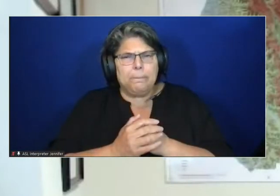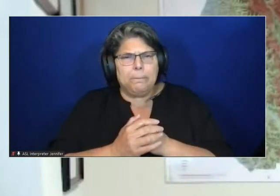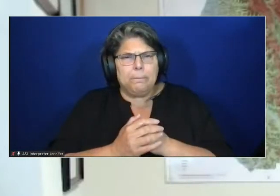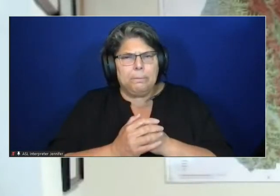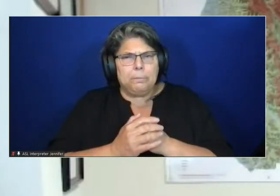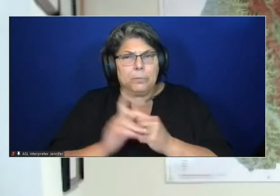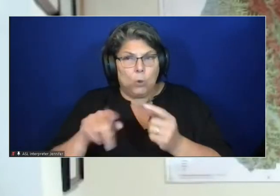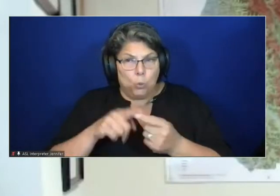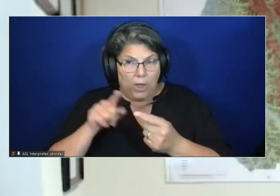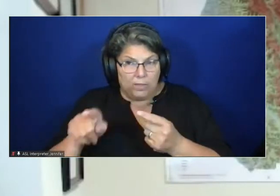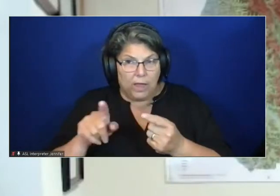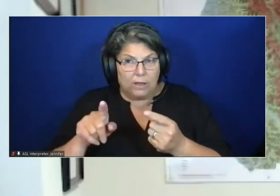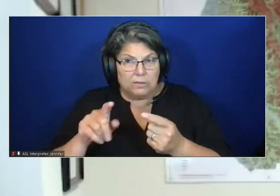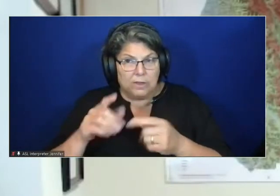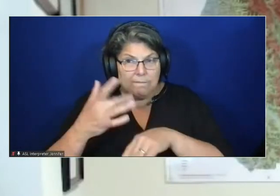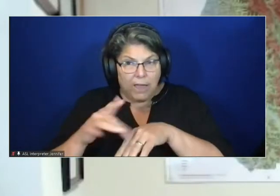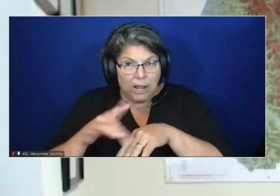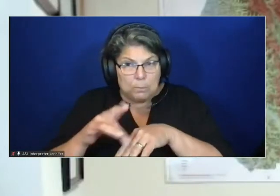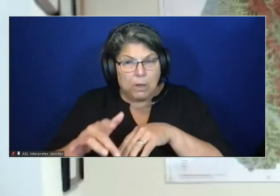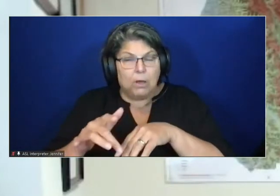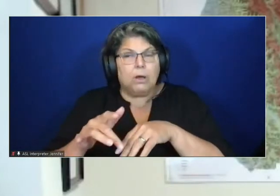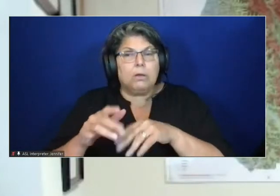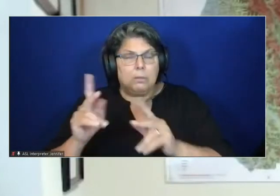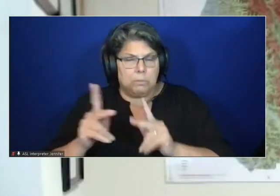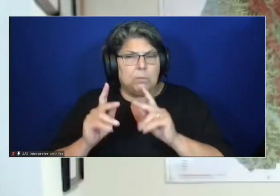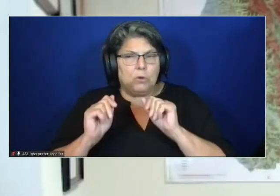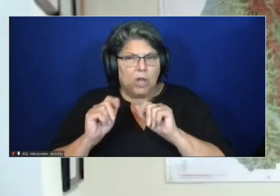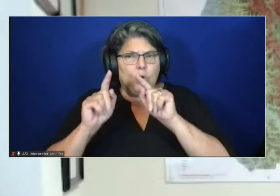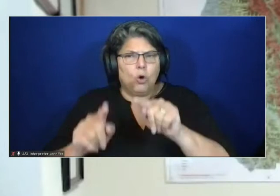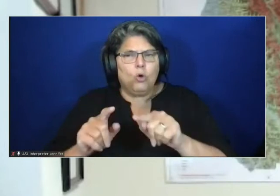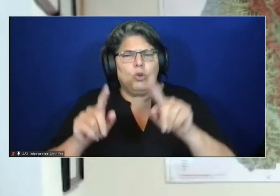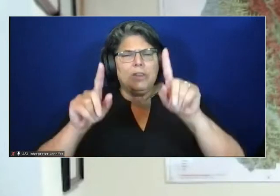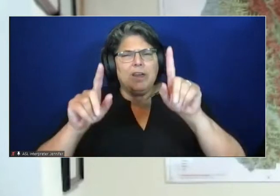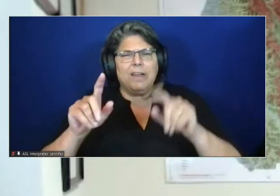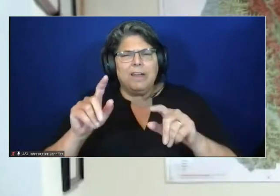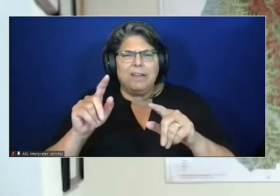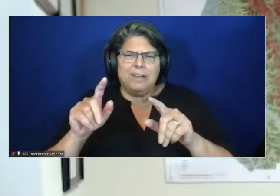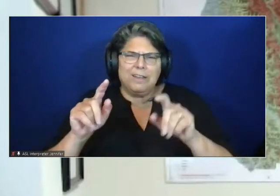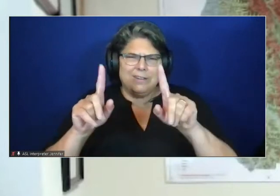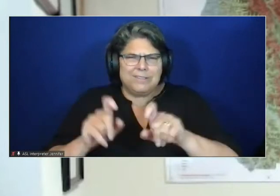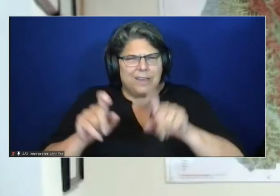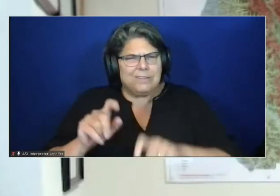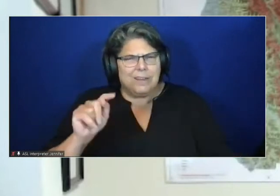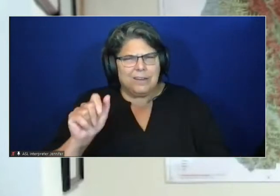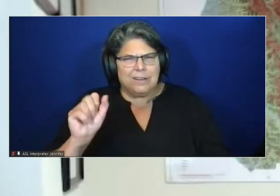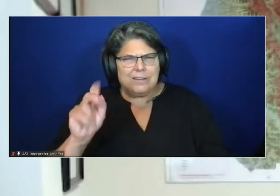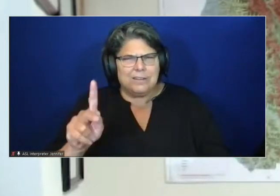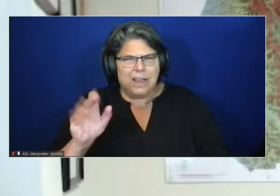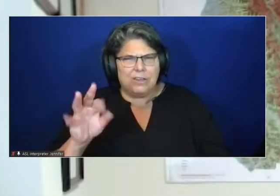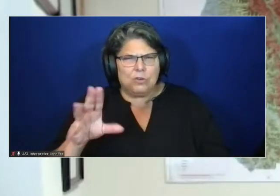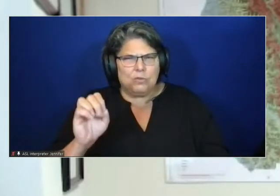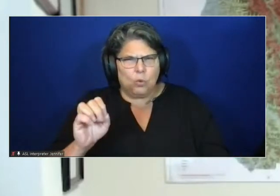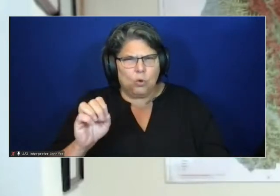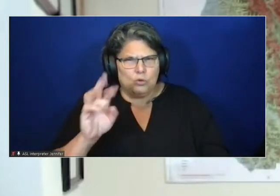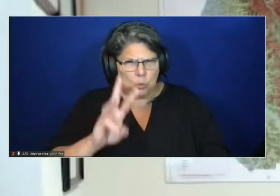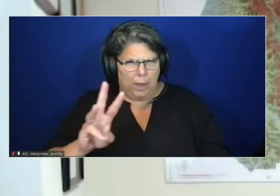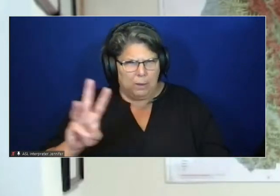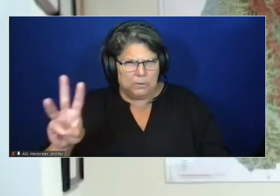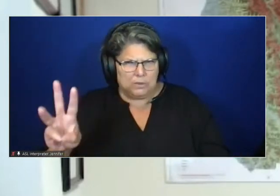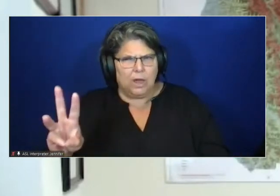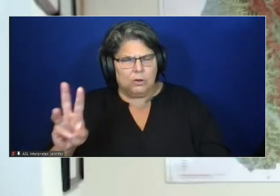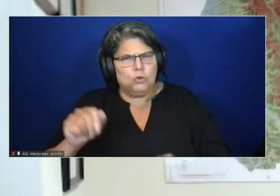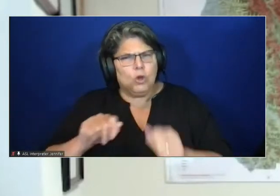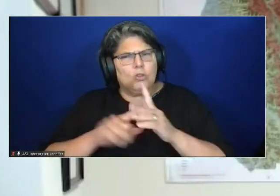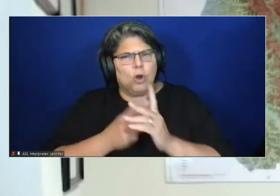is available, and it is, if people go to the Testing Task Force website, they can begin to order that and get online for those.